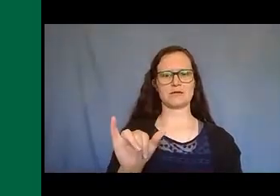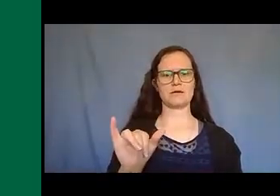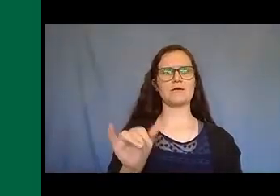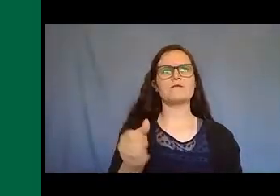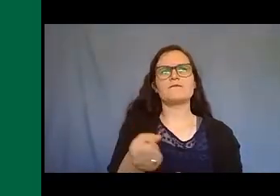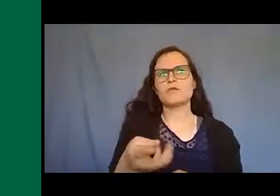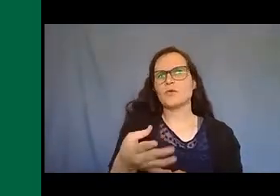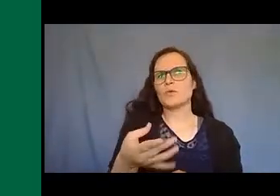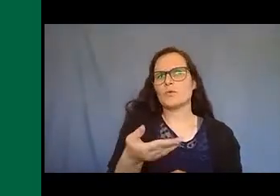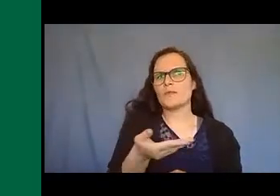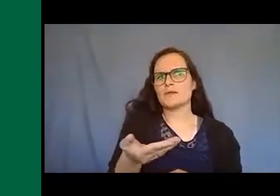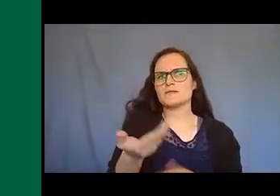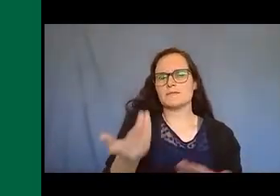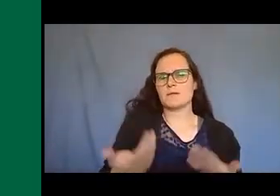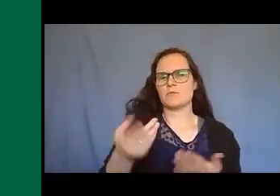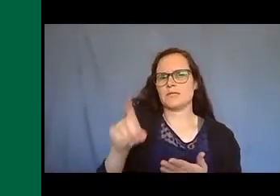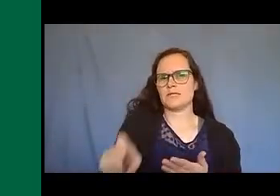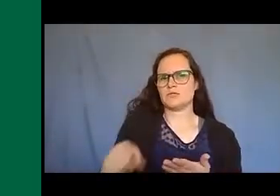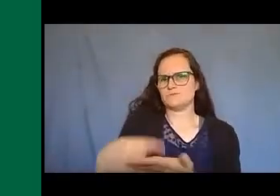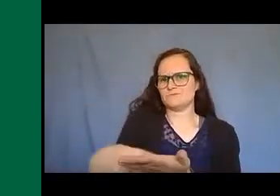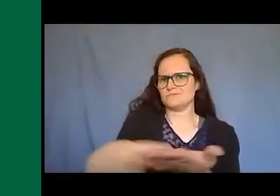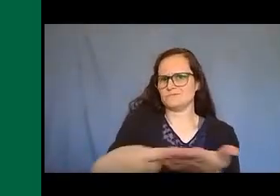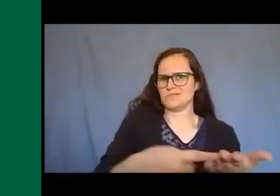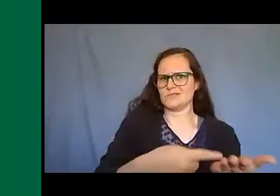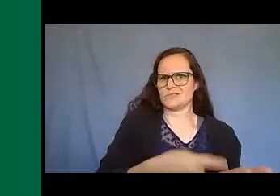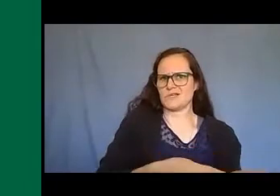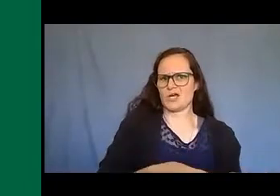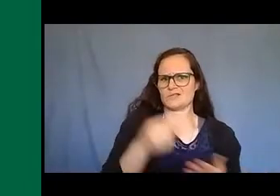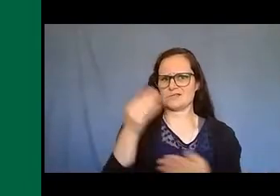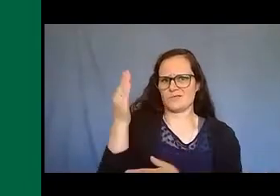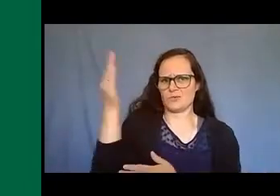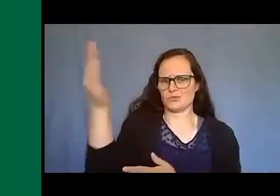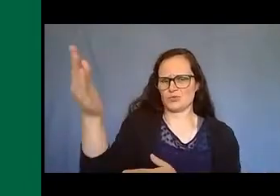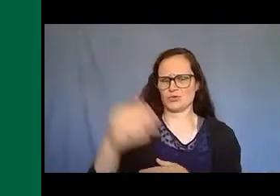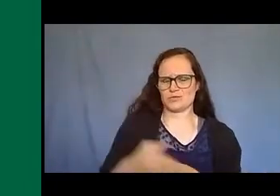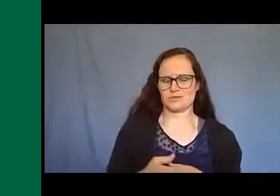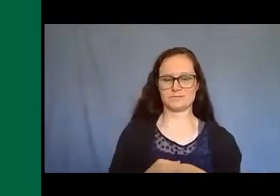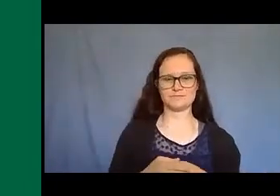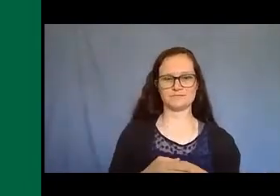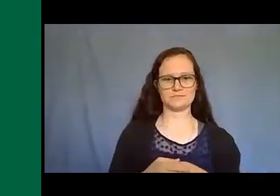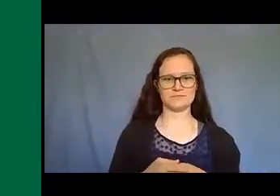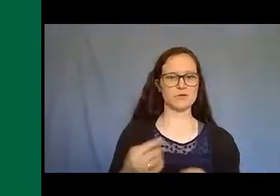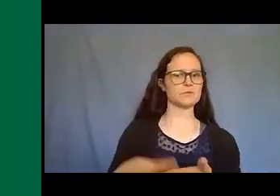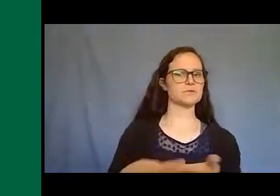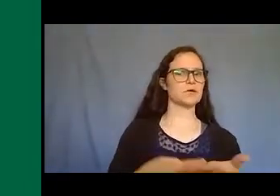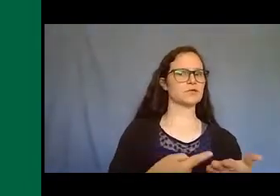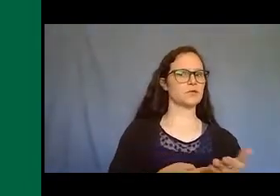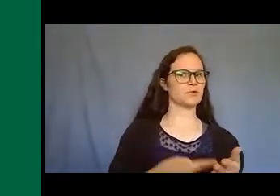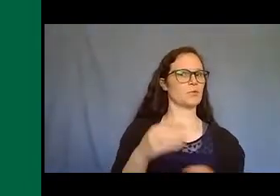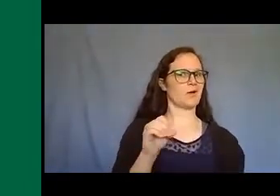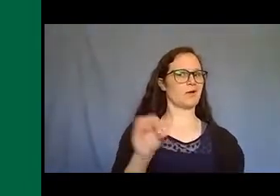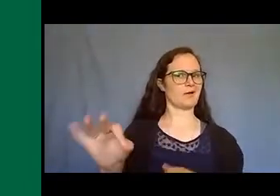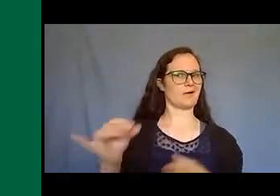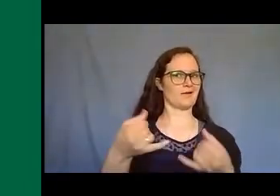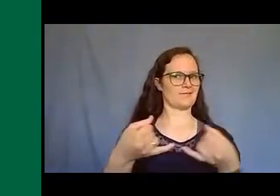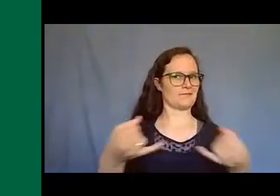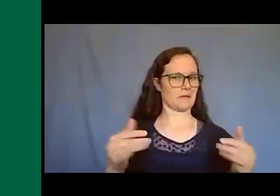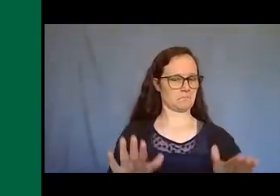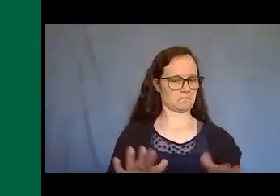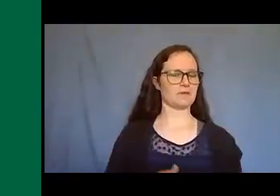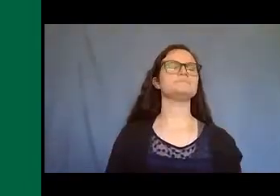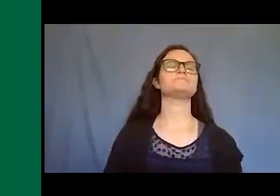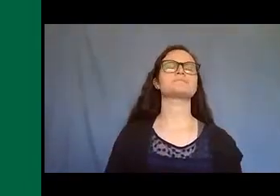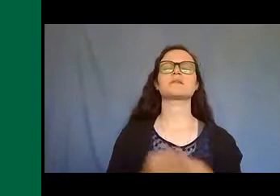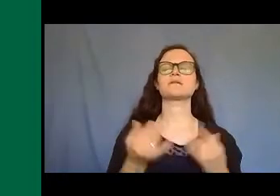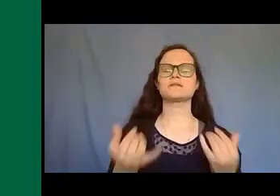about in what we found in some of this reservoir work. And so I'll talk to you offline. But today I'm going to talk to you